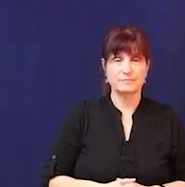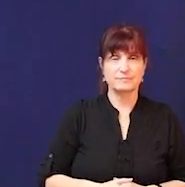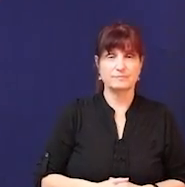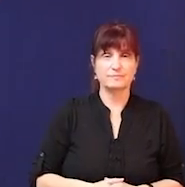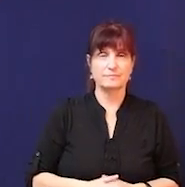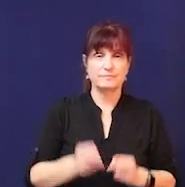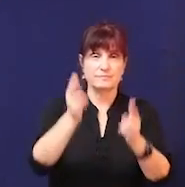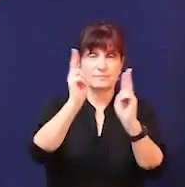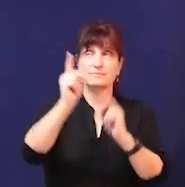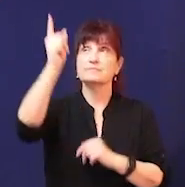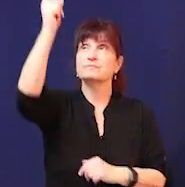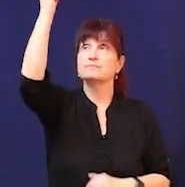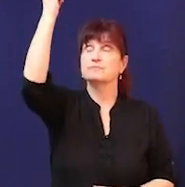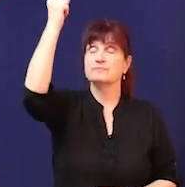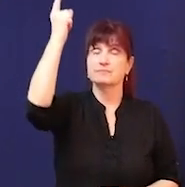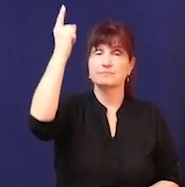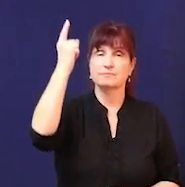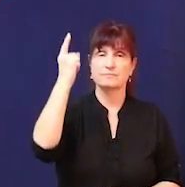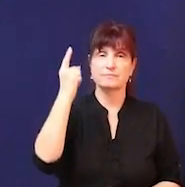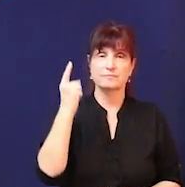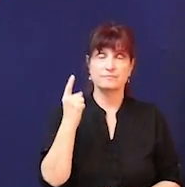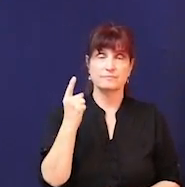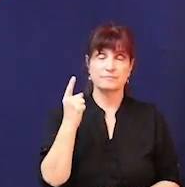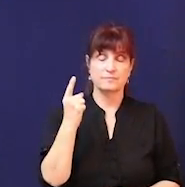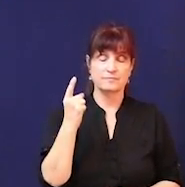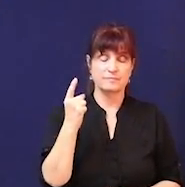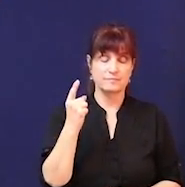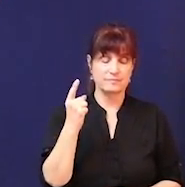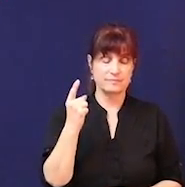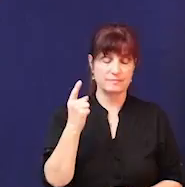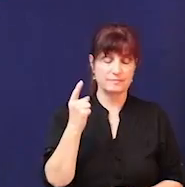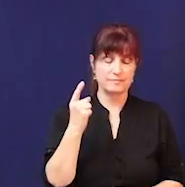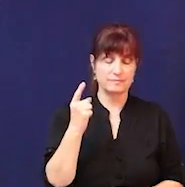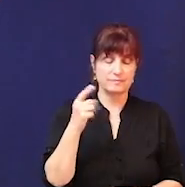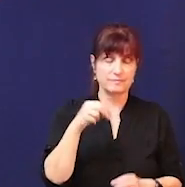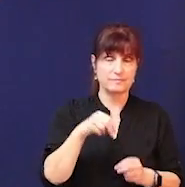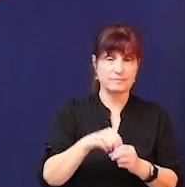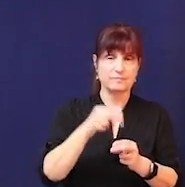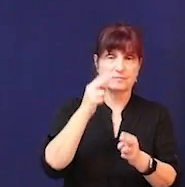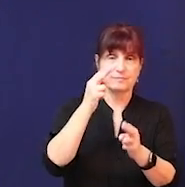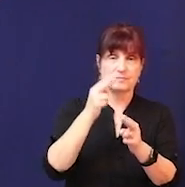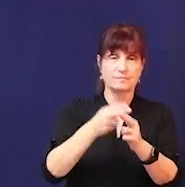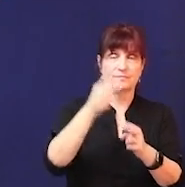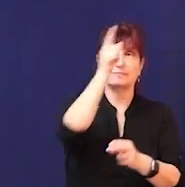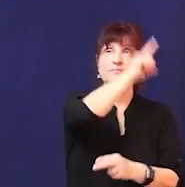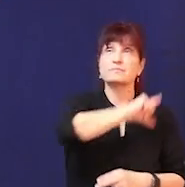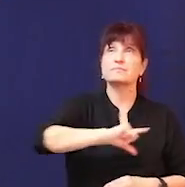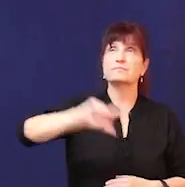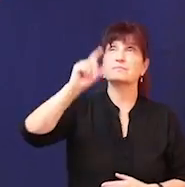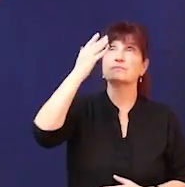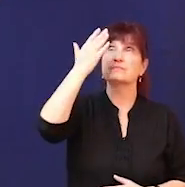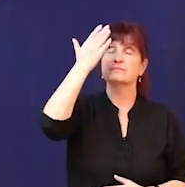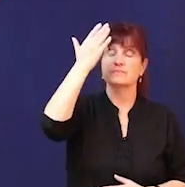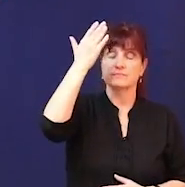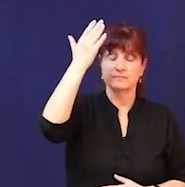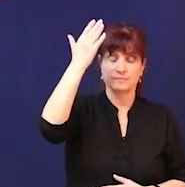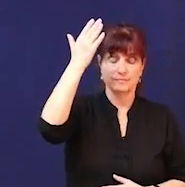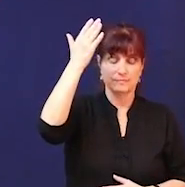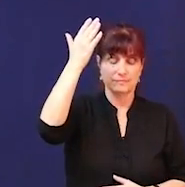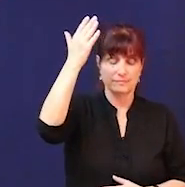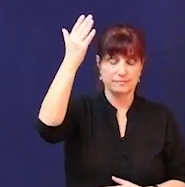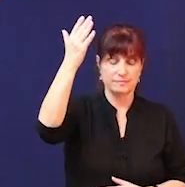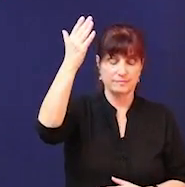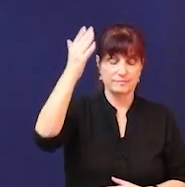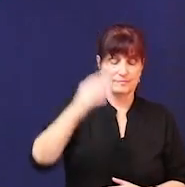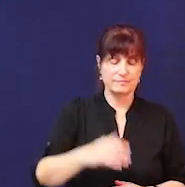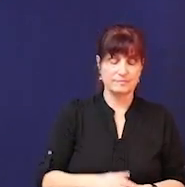highest. Blessed is he who comes in the